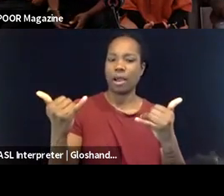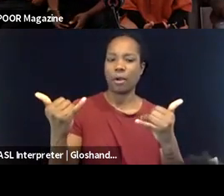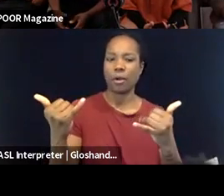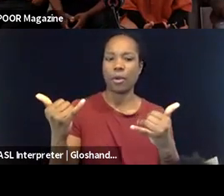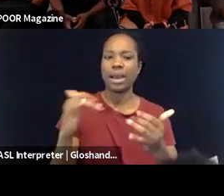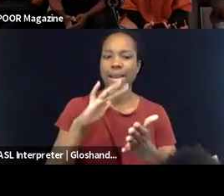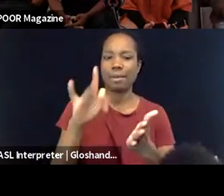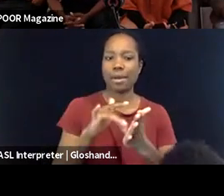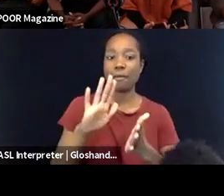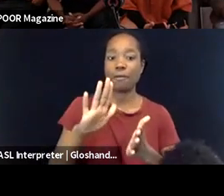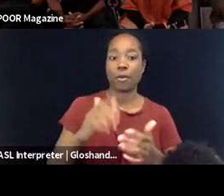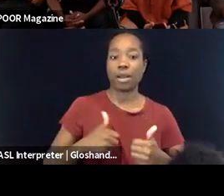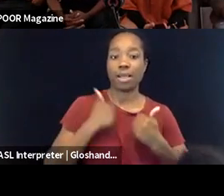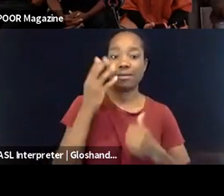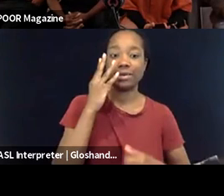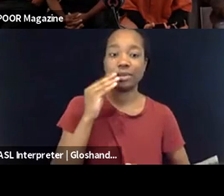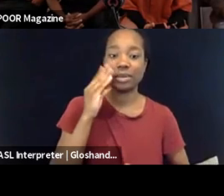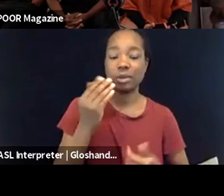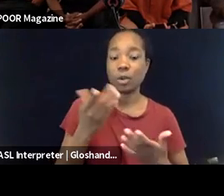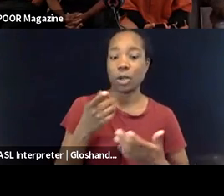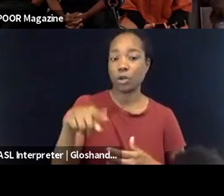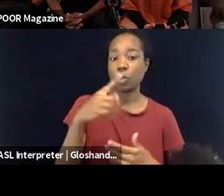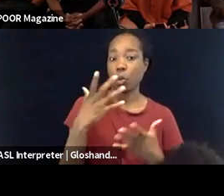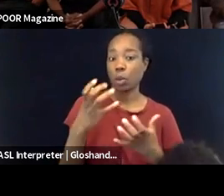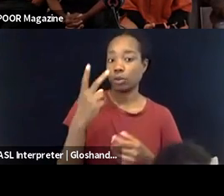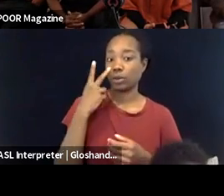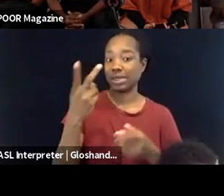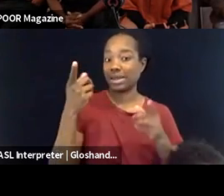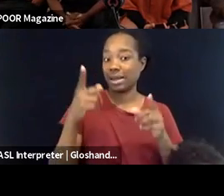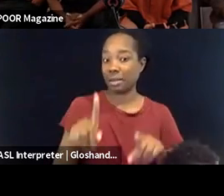your life experiences and what maybe you would love to see happen